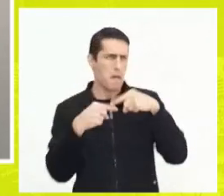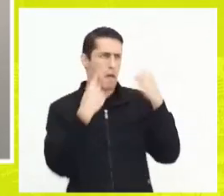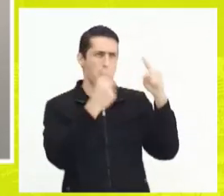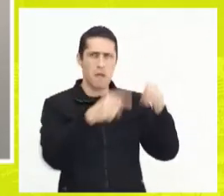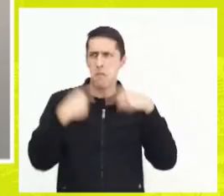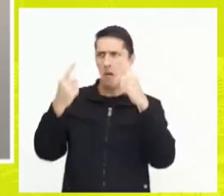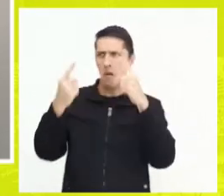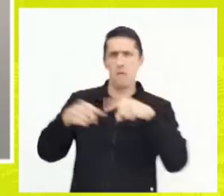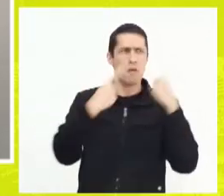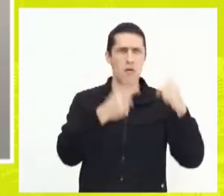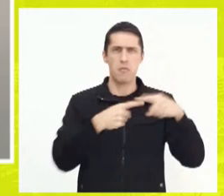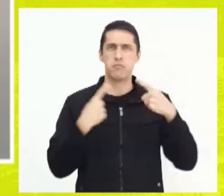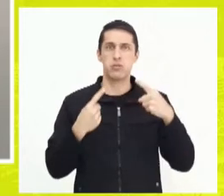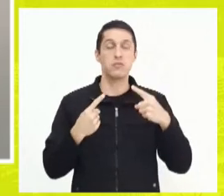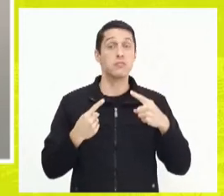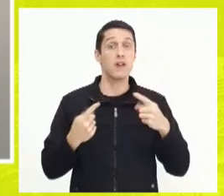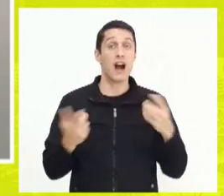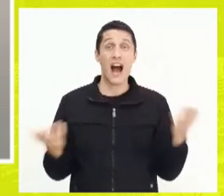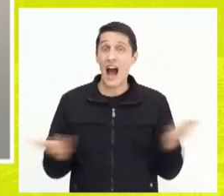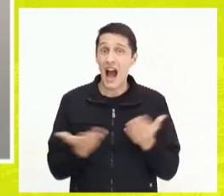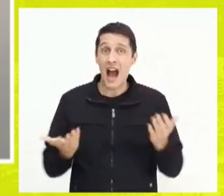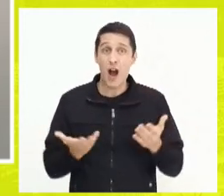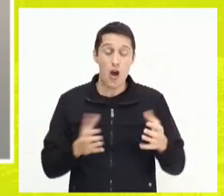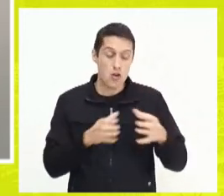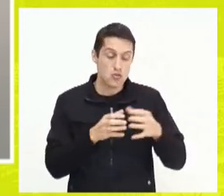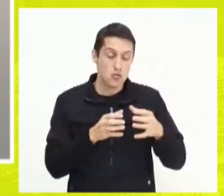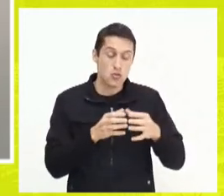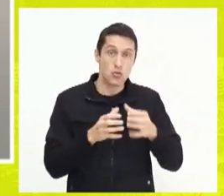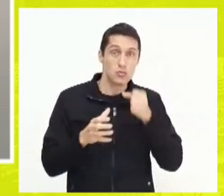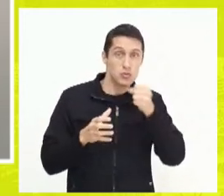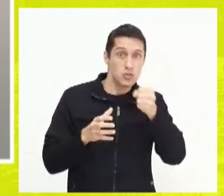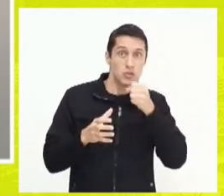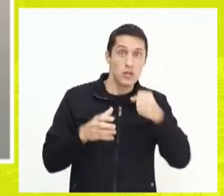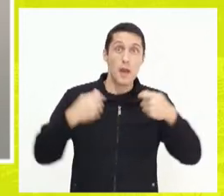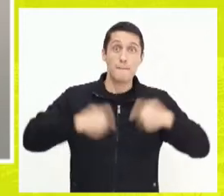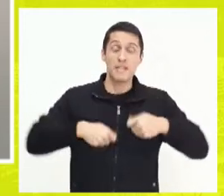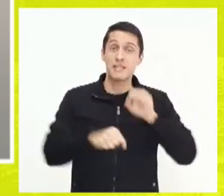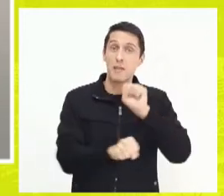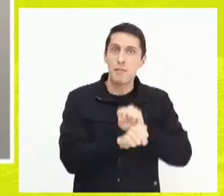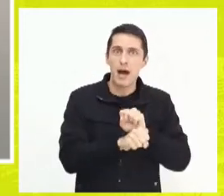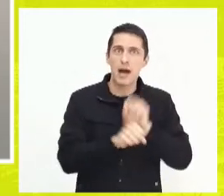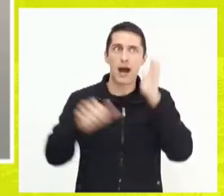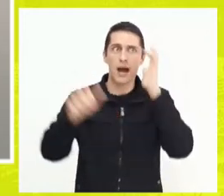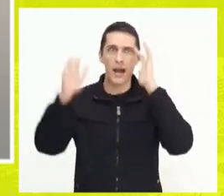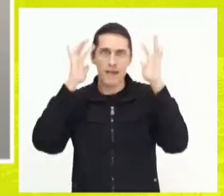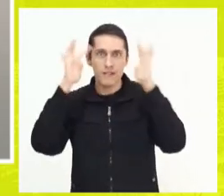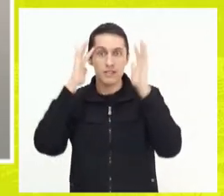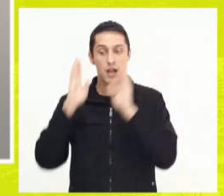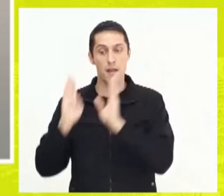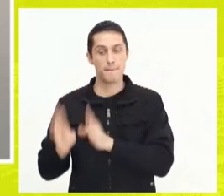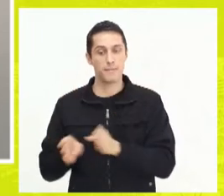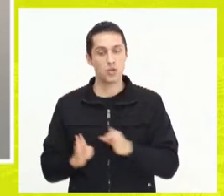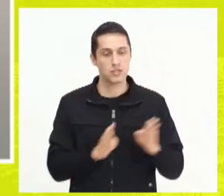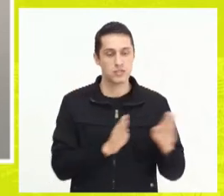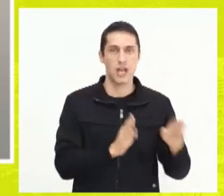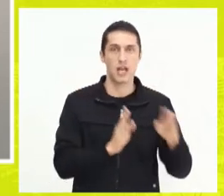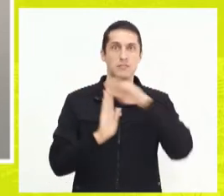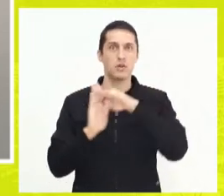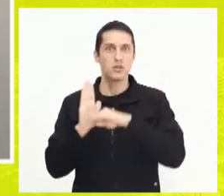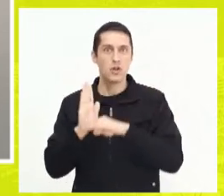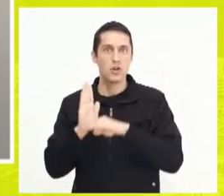all sides threats more than ever they have to stop and think about the processes the procedures the